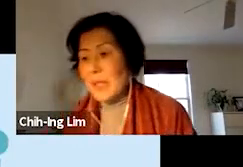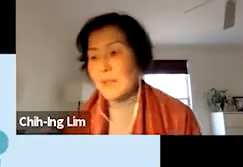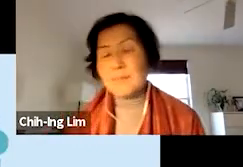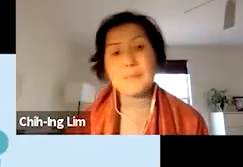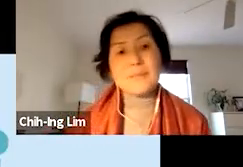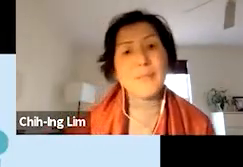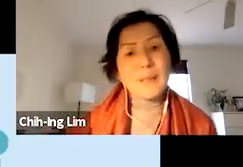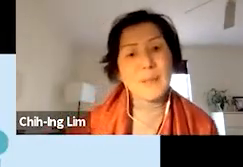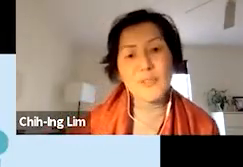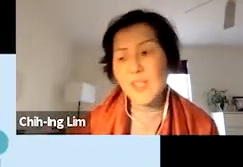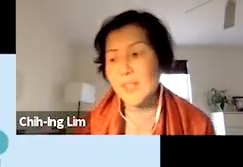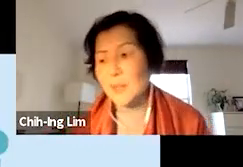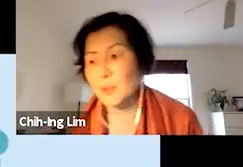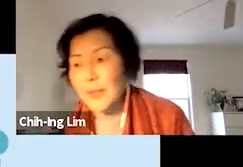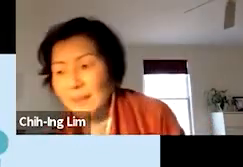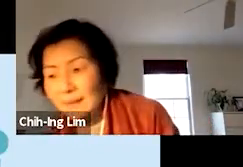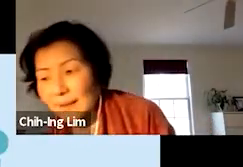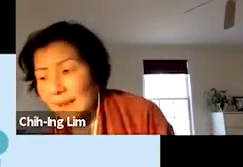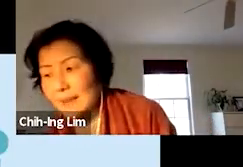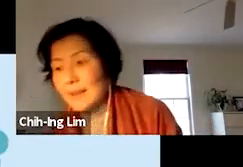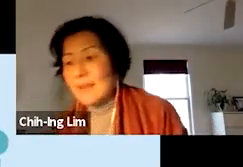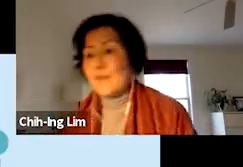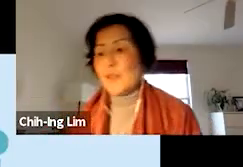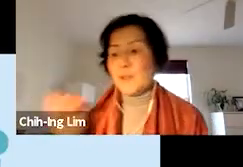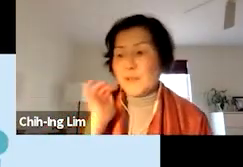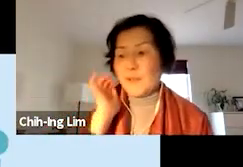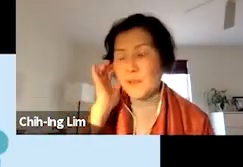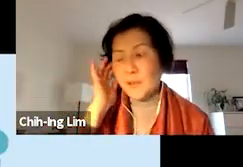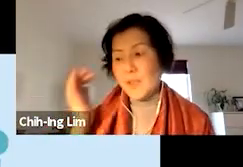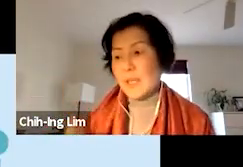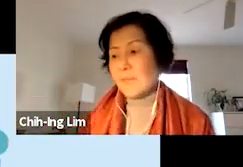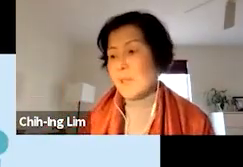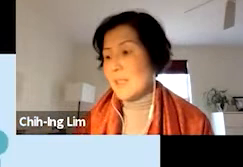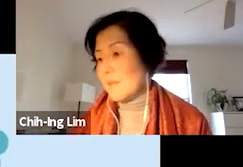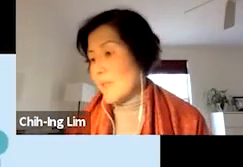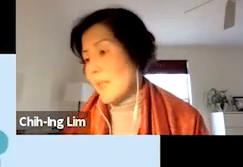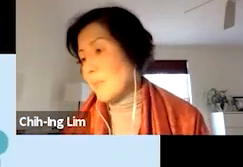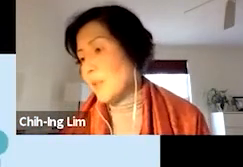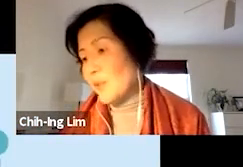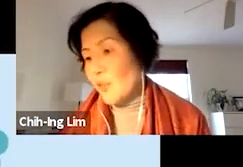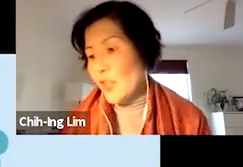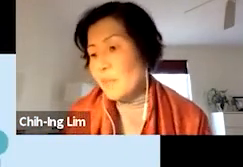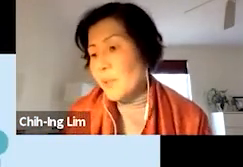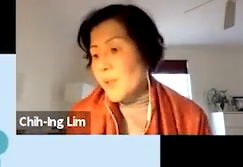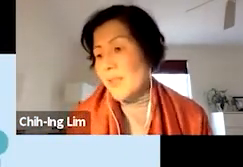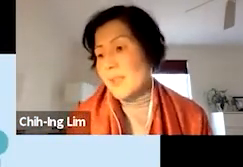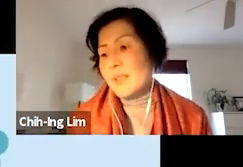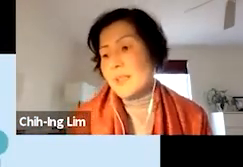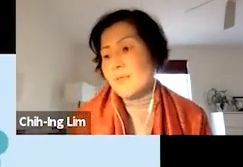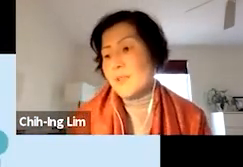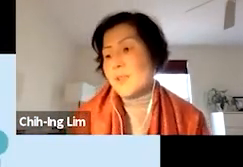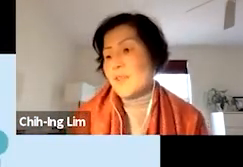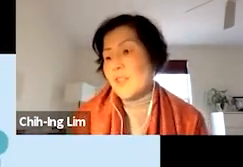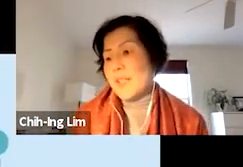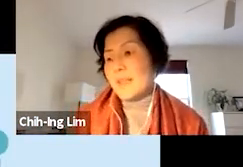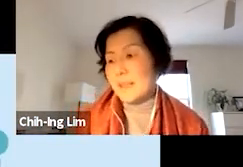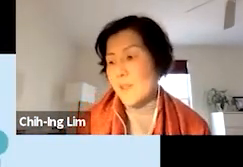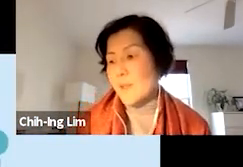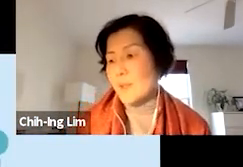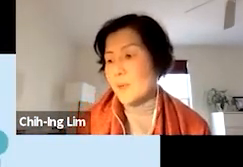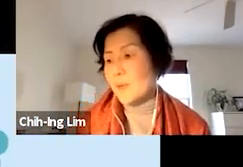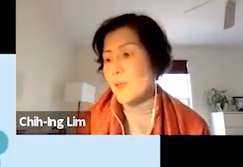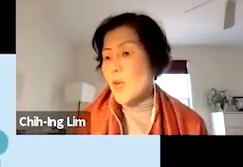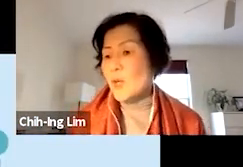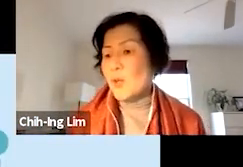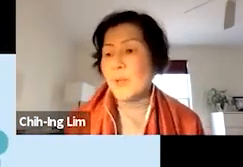So maybe just a quick, like, if you could tap type into the chat box, if you could just let